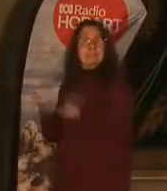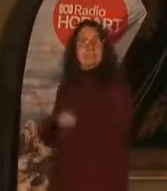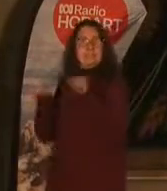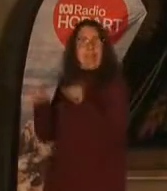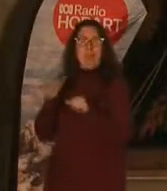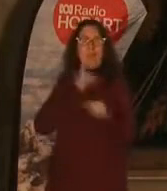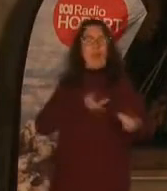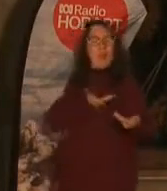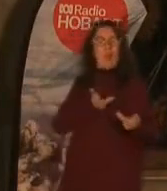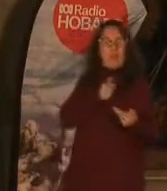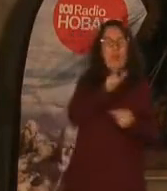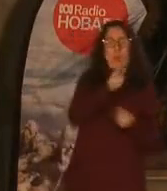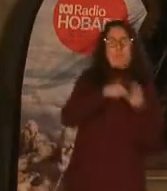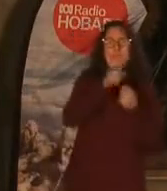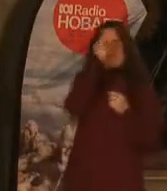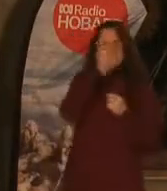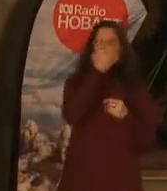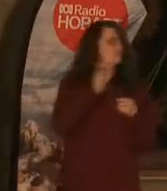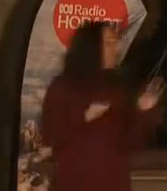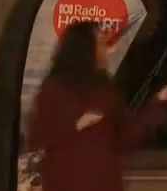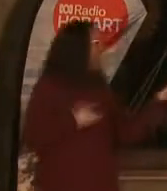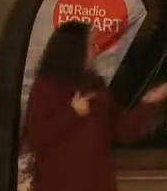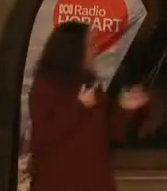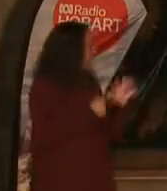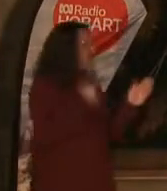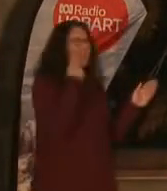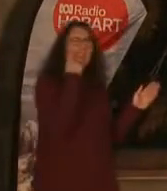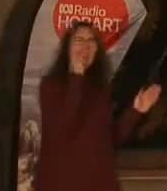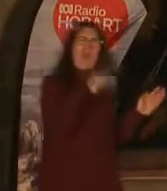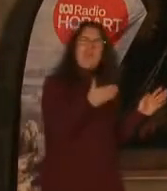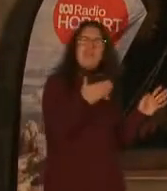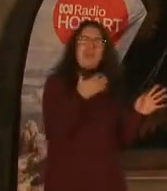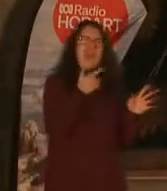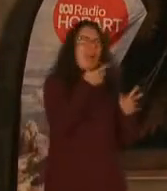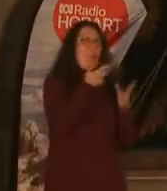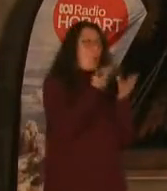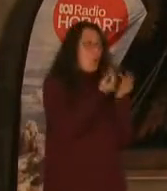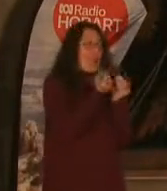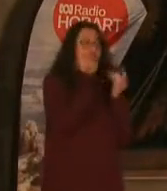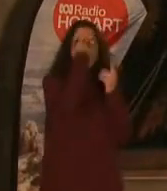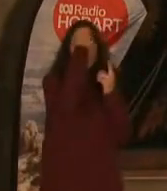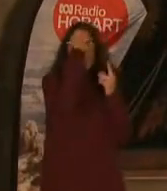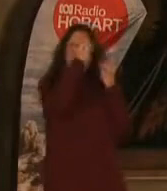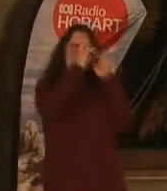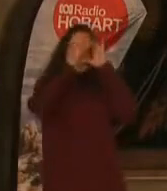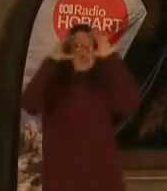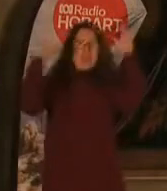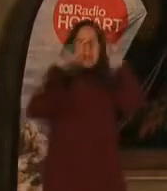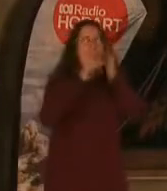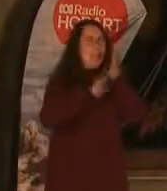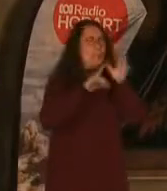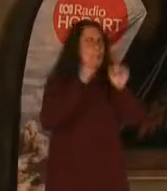thinking, the more I've been hearing what everyone's been saying in relation to this imagination, it kind of...